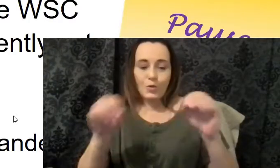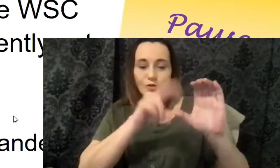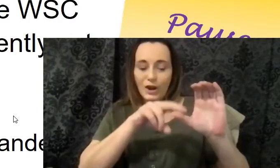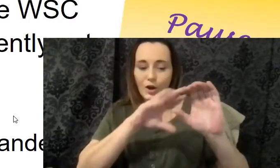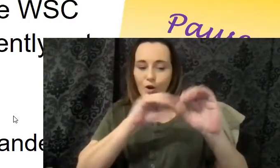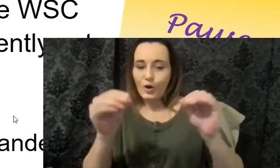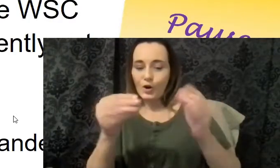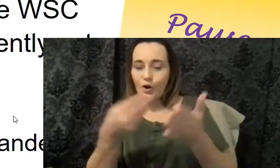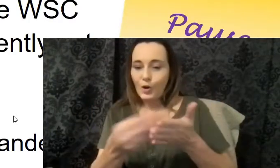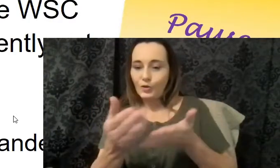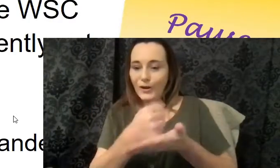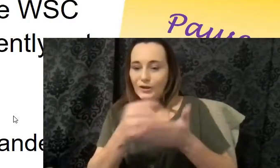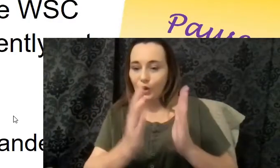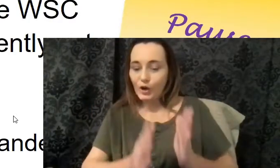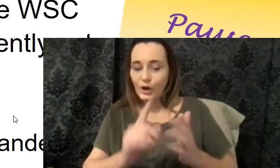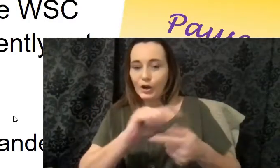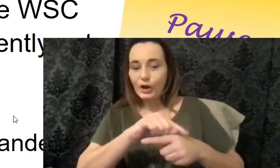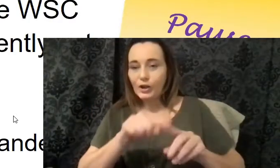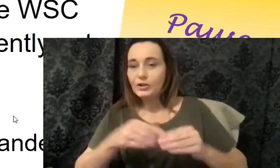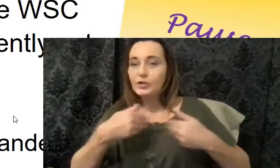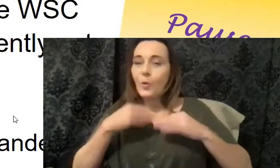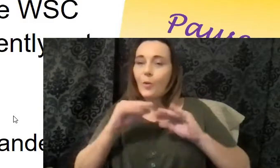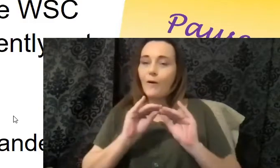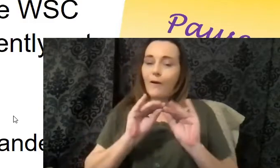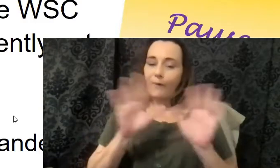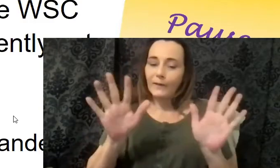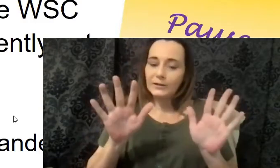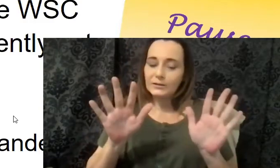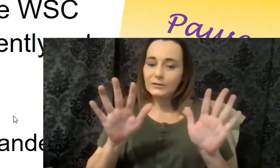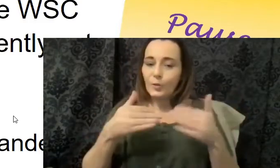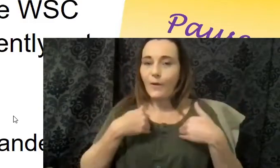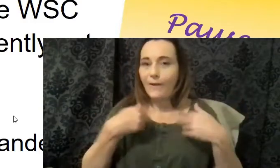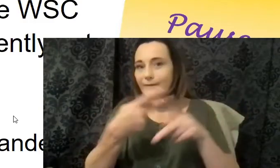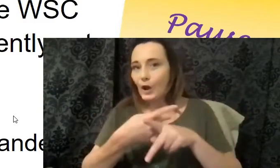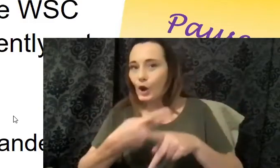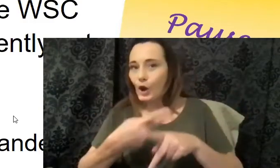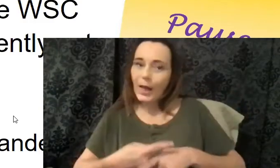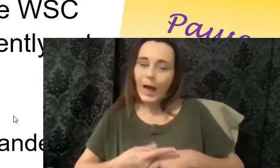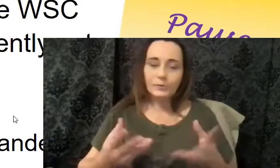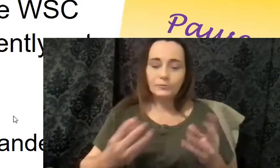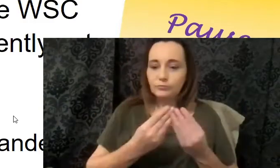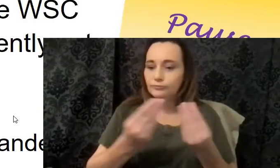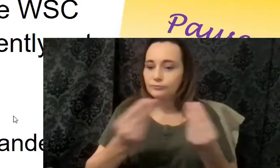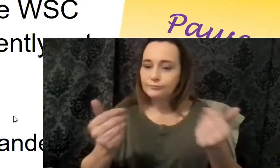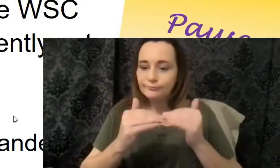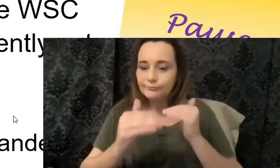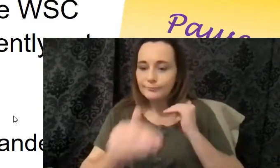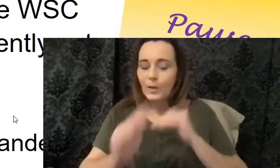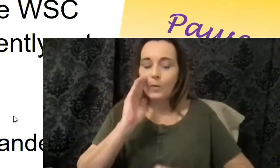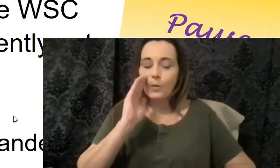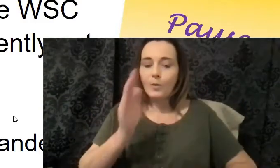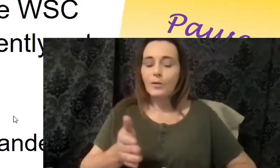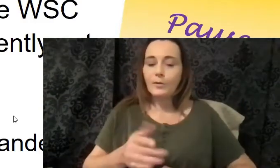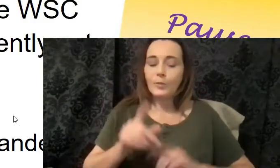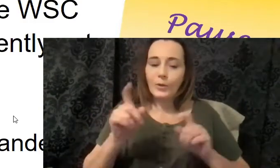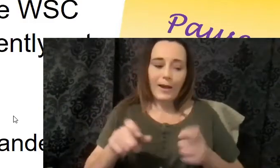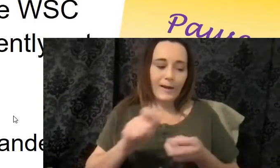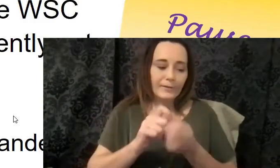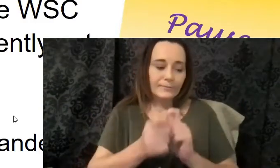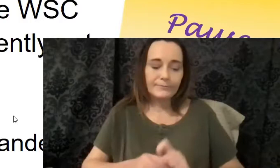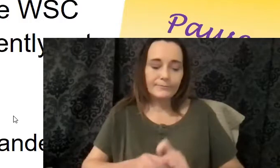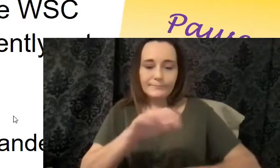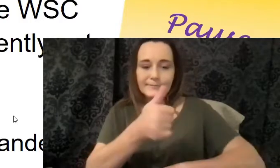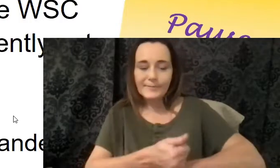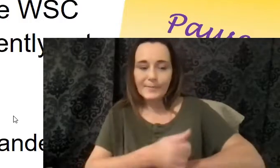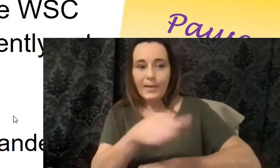treasurer. So obviously we'd figure it out. We would have to appoint someone else chair